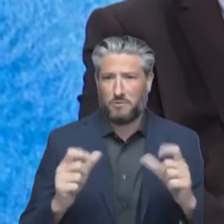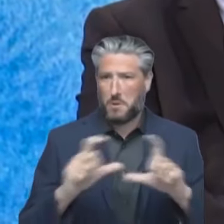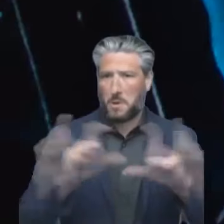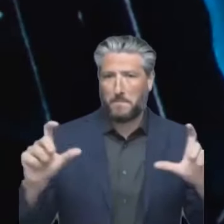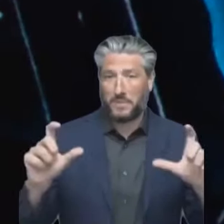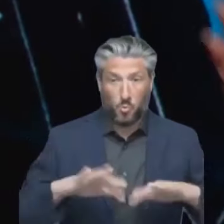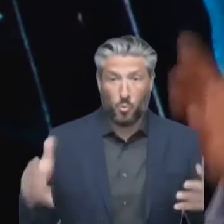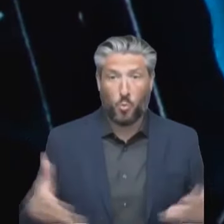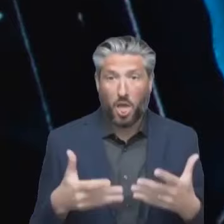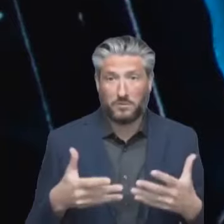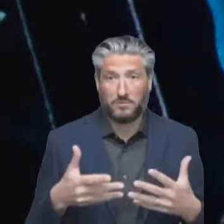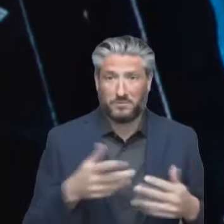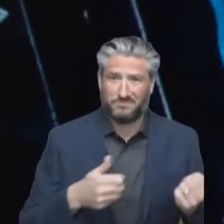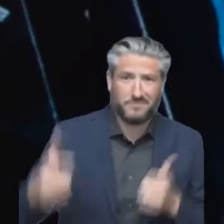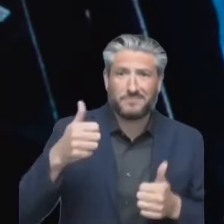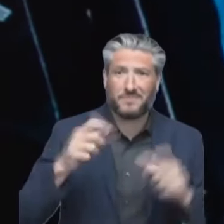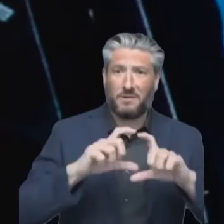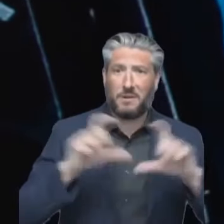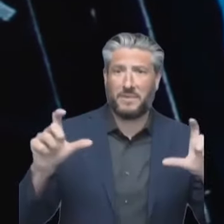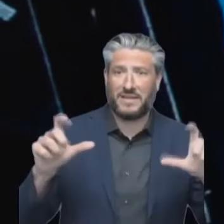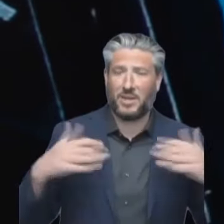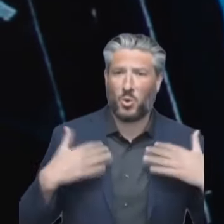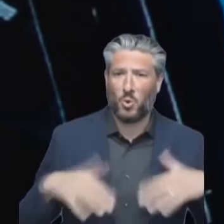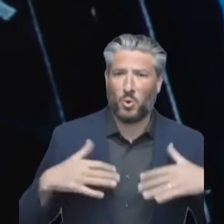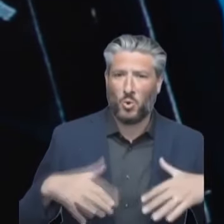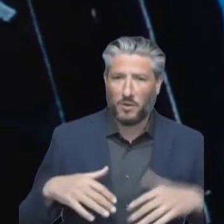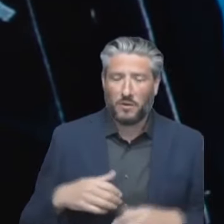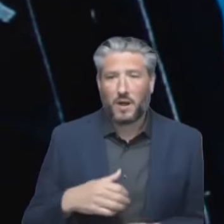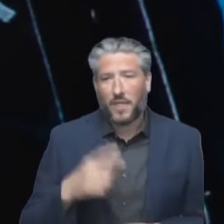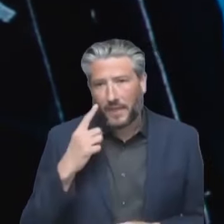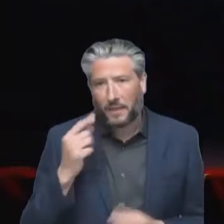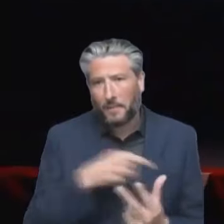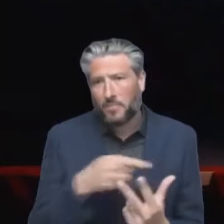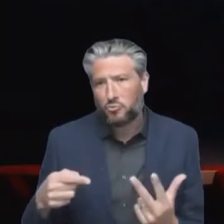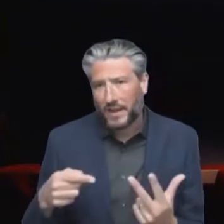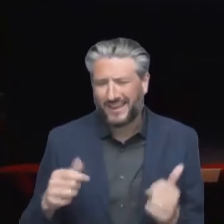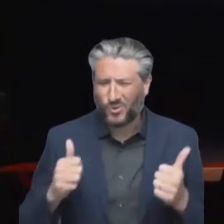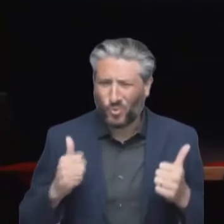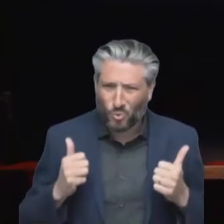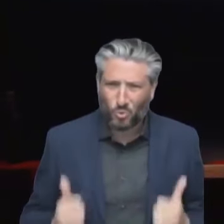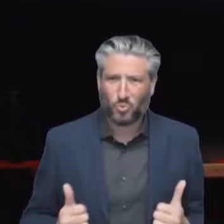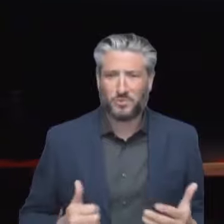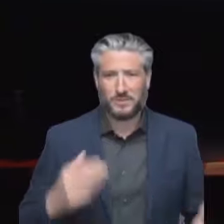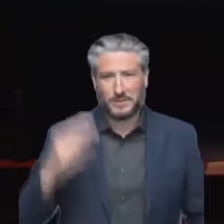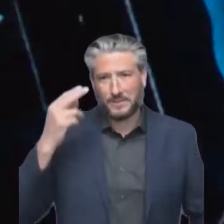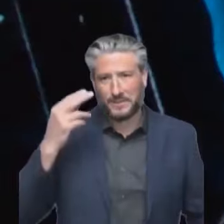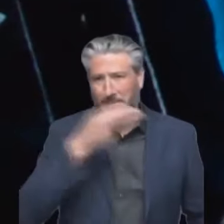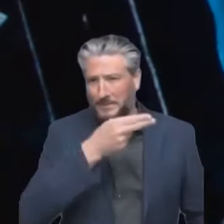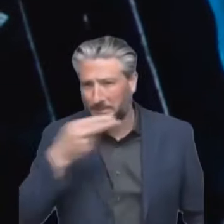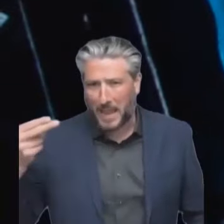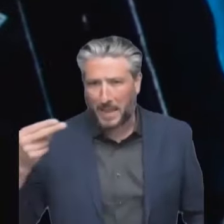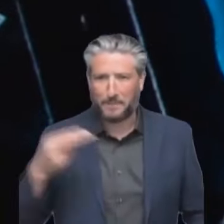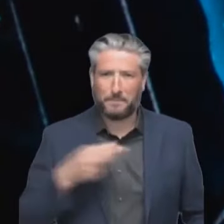their experience and their high profiles will be invaluable assets to support the implementation of the Renault Group's new strategic